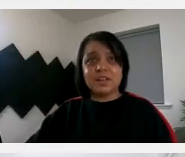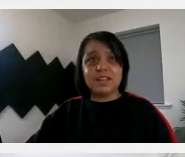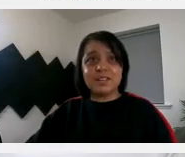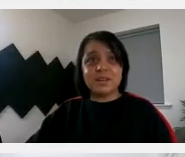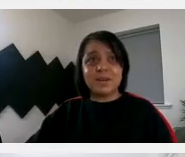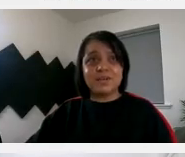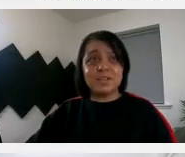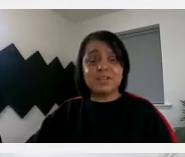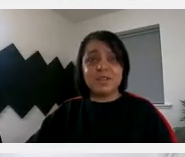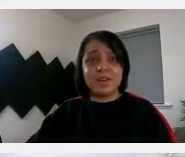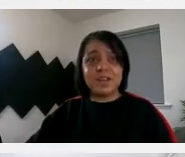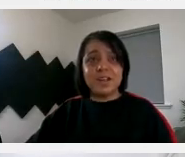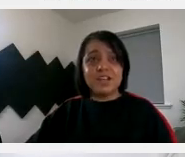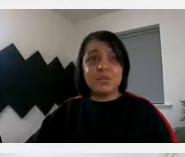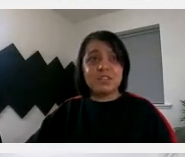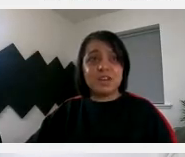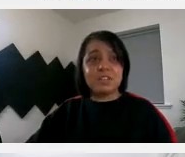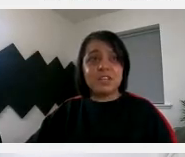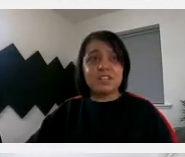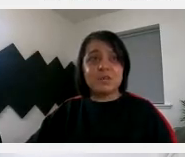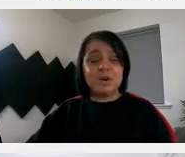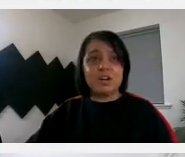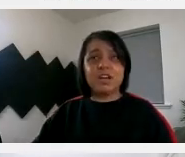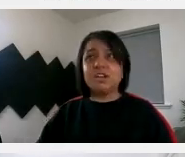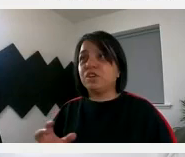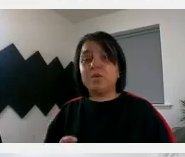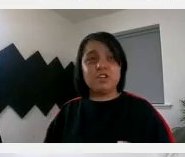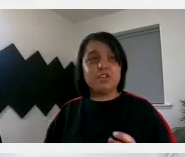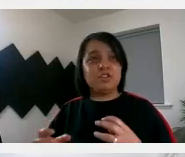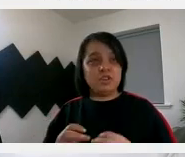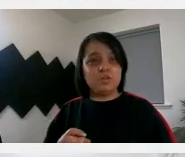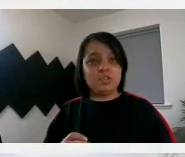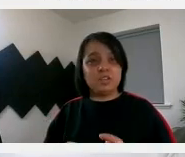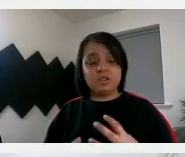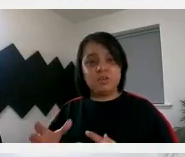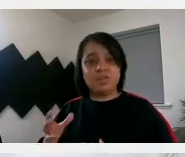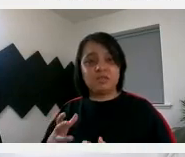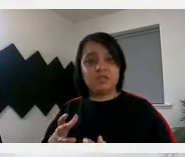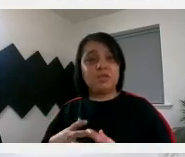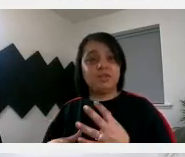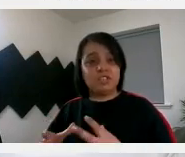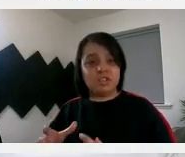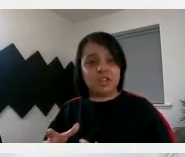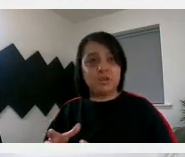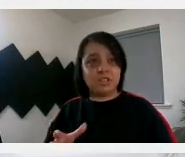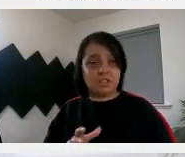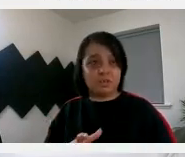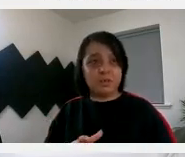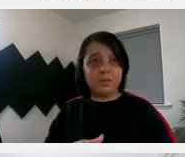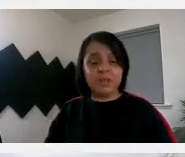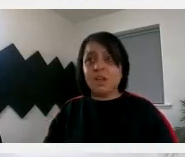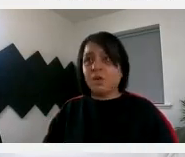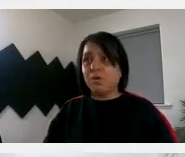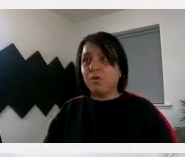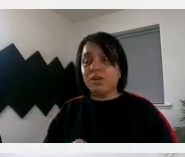I take that as a no, which is fine. You would start seeing these quite a lot. Like, you know, when they do the news, you normally have somebody doing British Sign Language next to it.